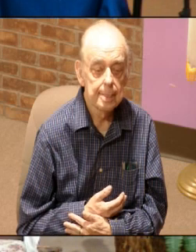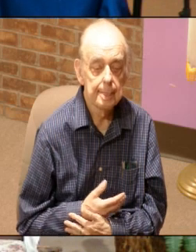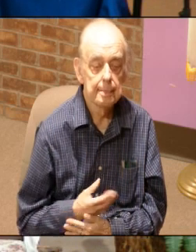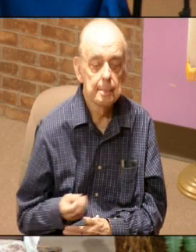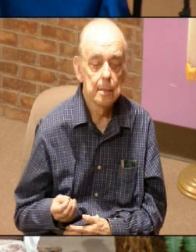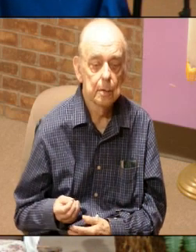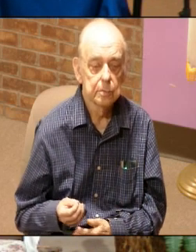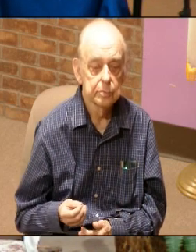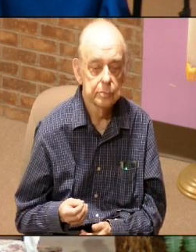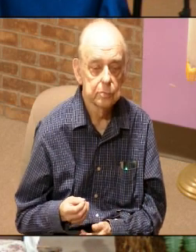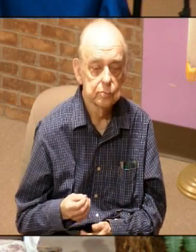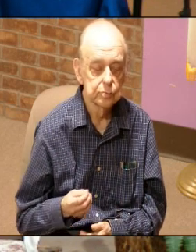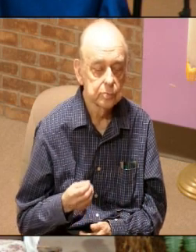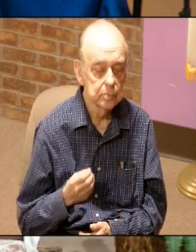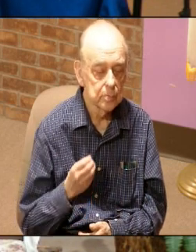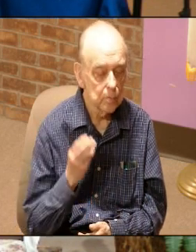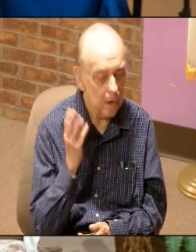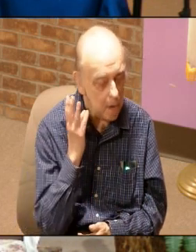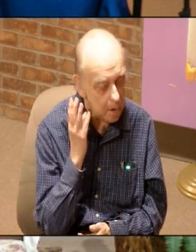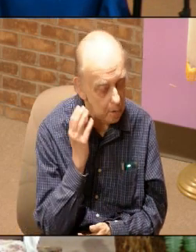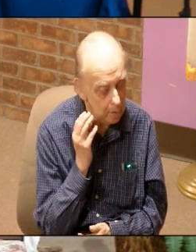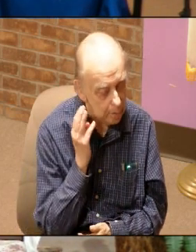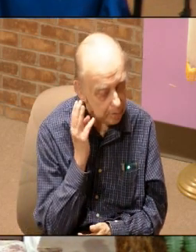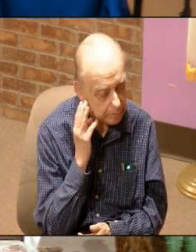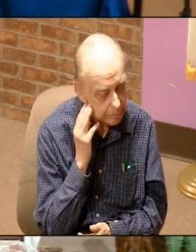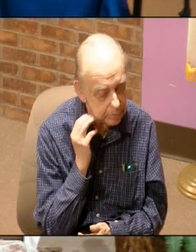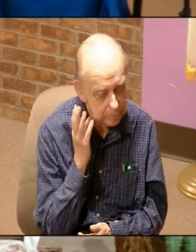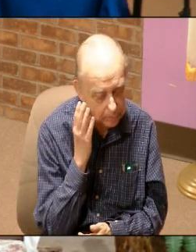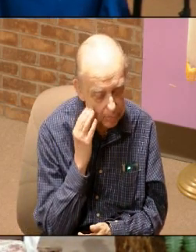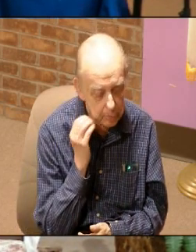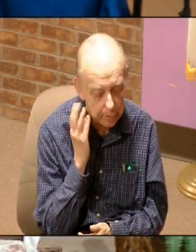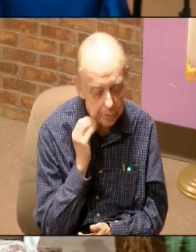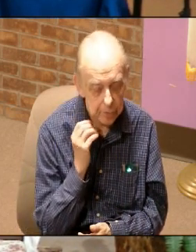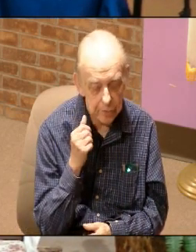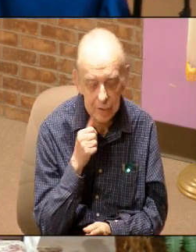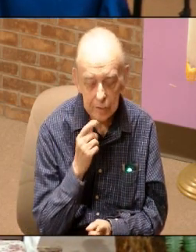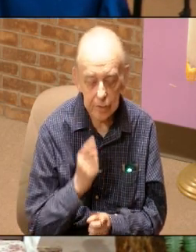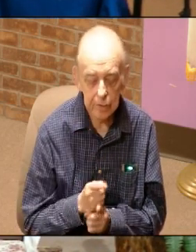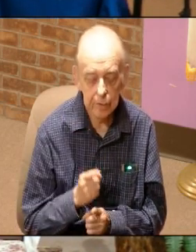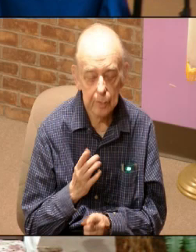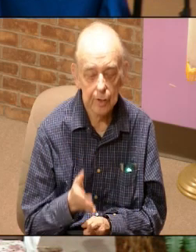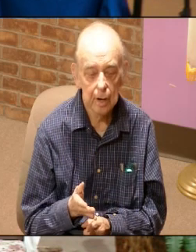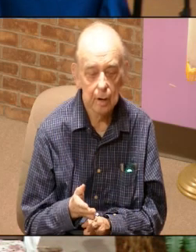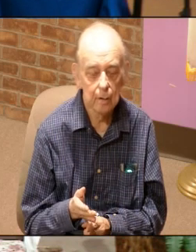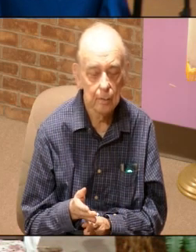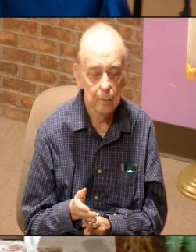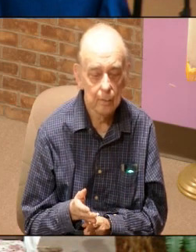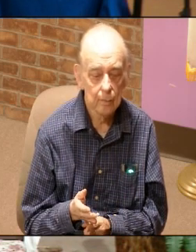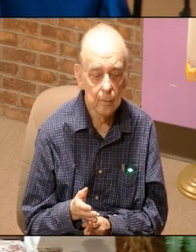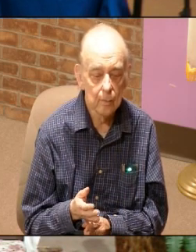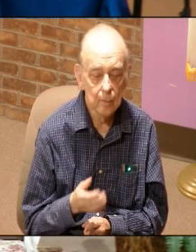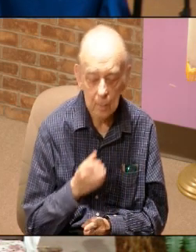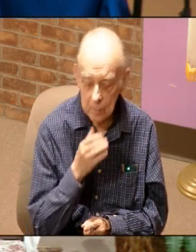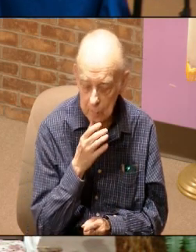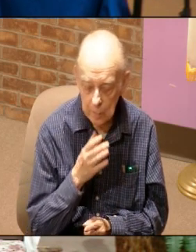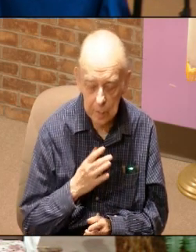and Moses' sister happened to be right there and she appears